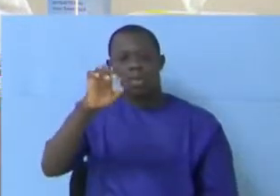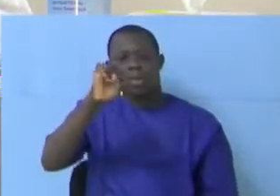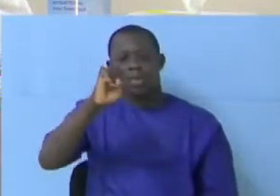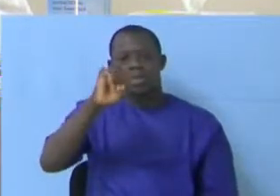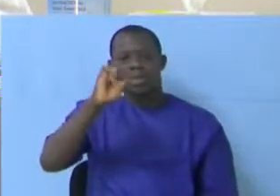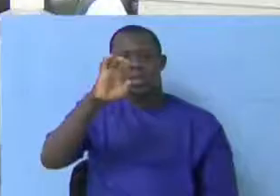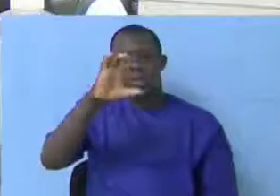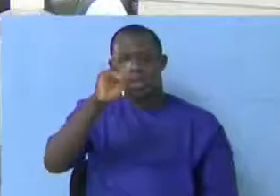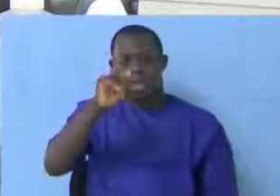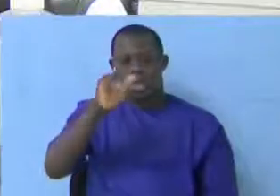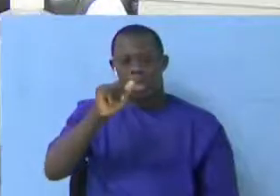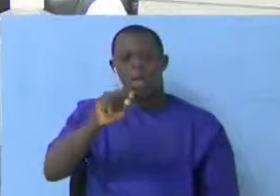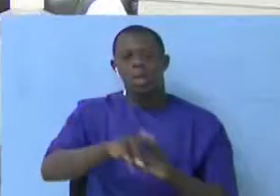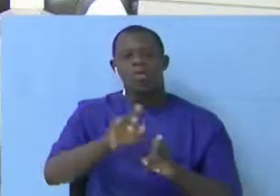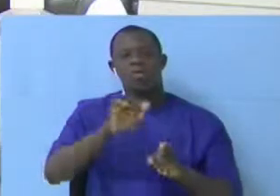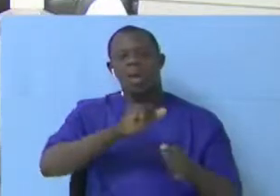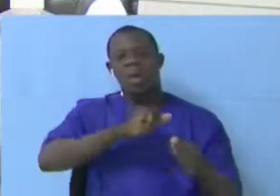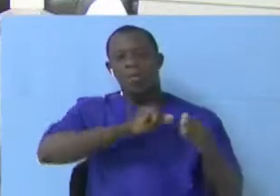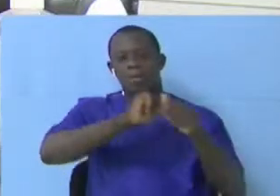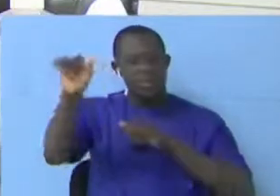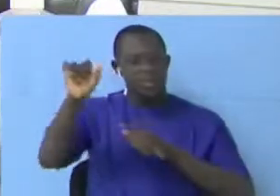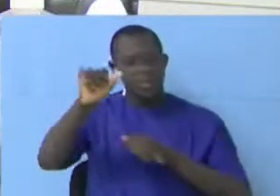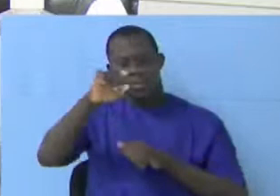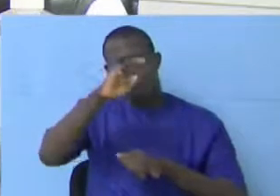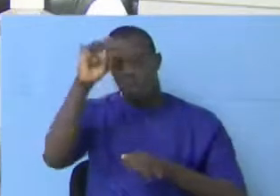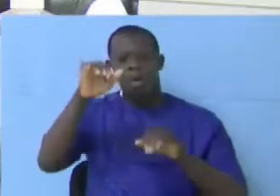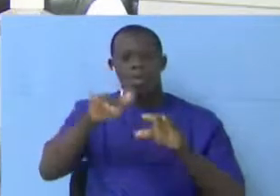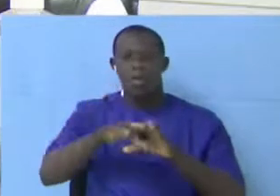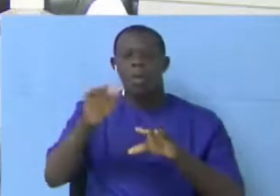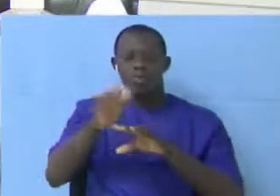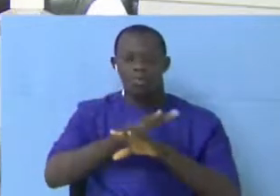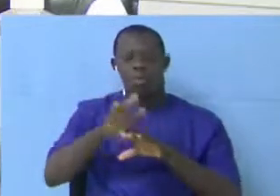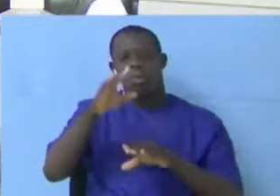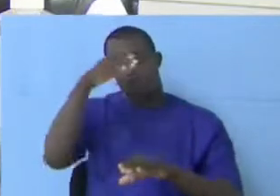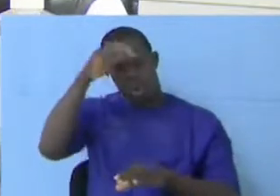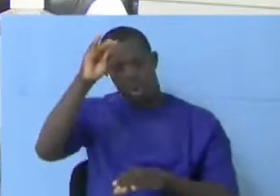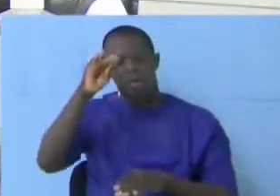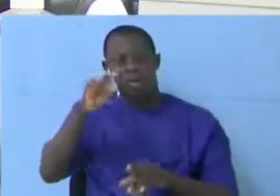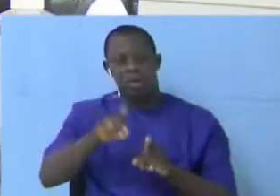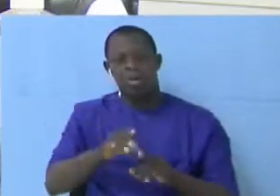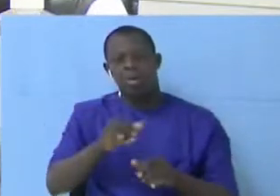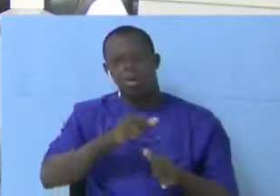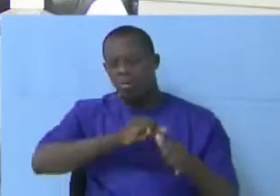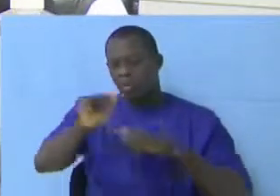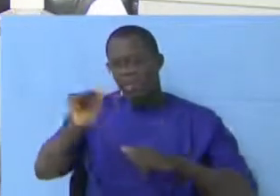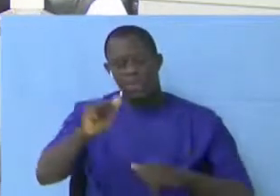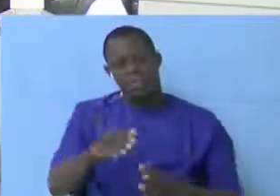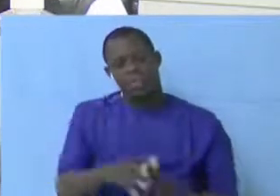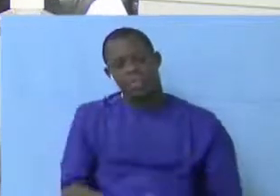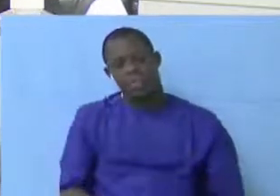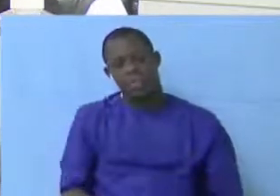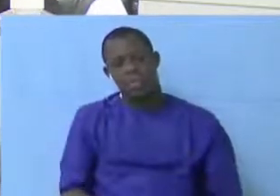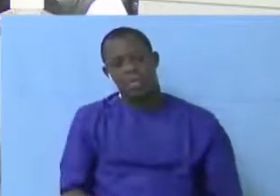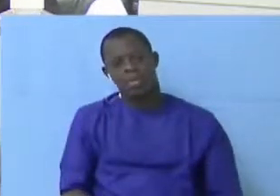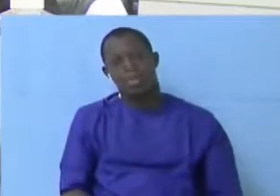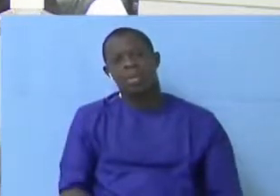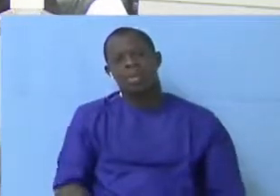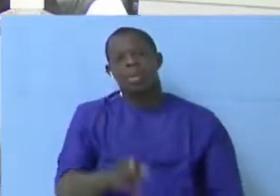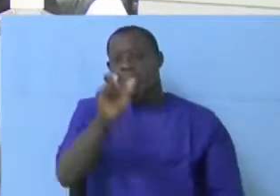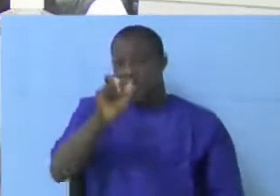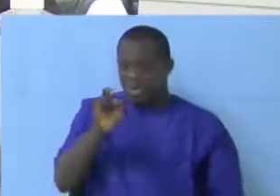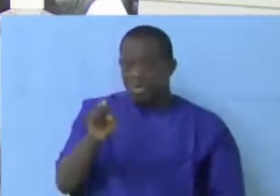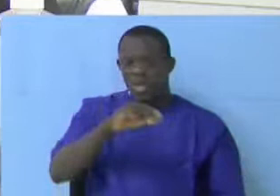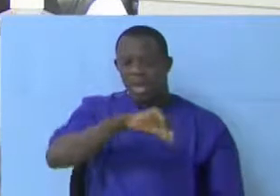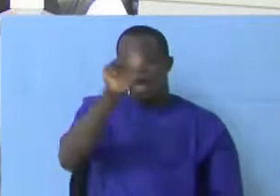ay mol fomin dadu ne nyun ko kono Ngorseka dabo wal and woketa molti mi ante kenda bale. So yes. Gorseka and who else?